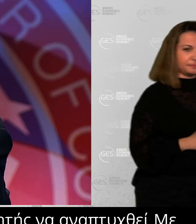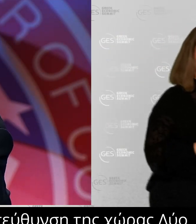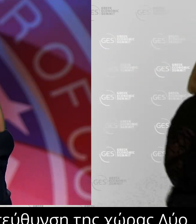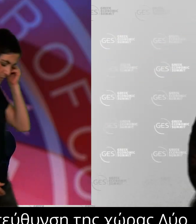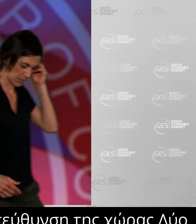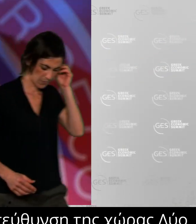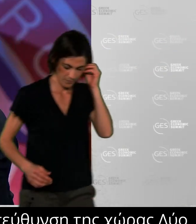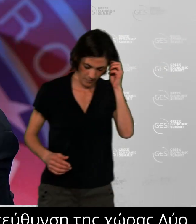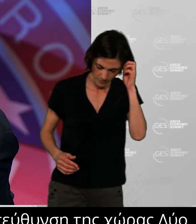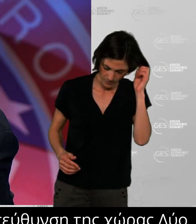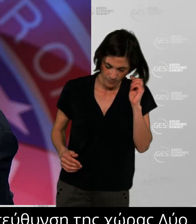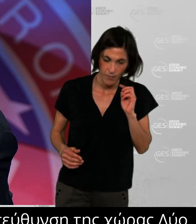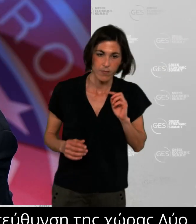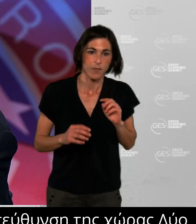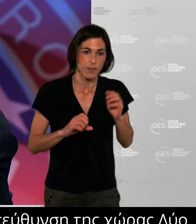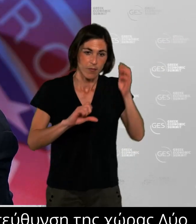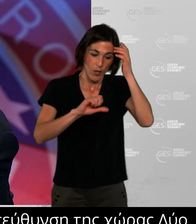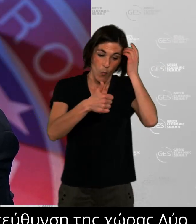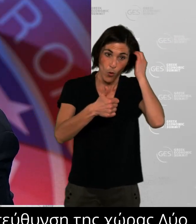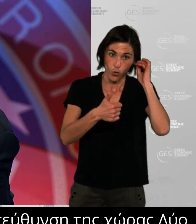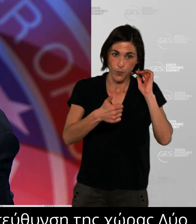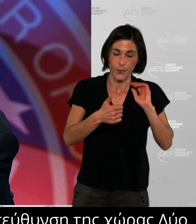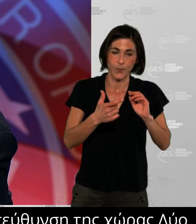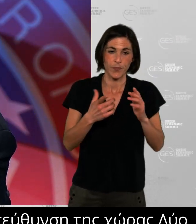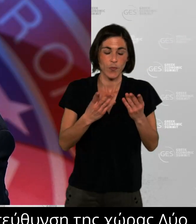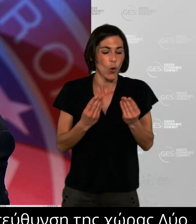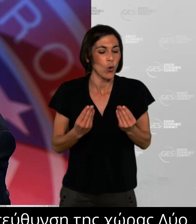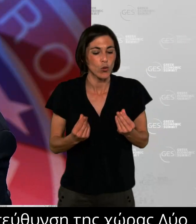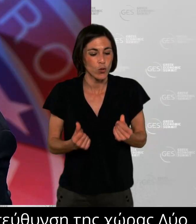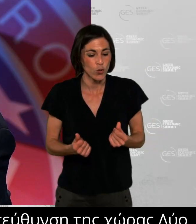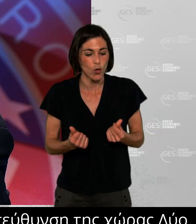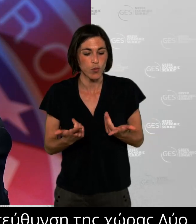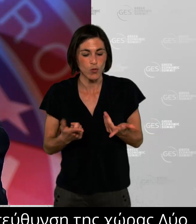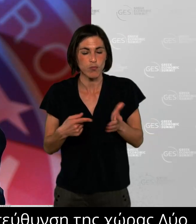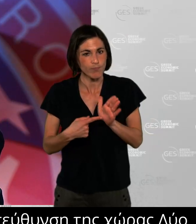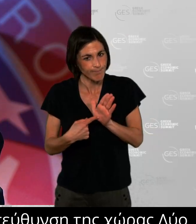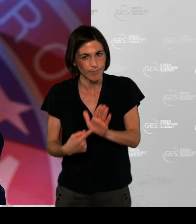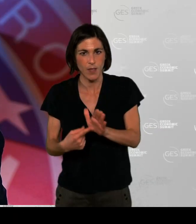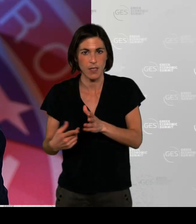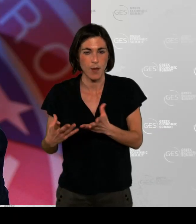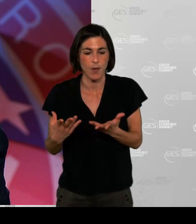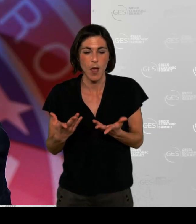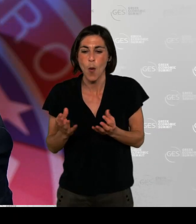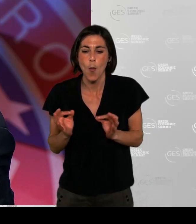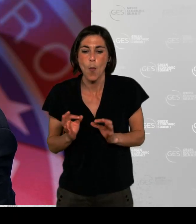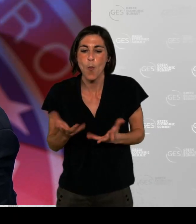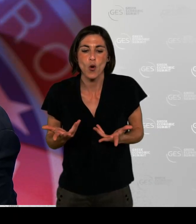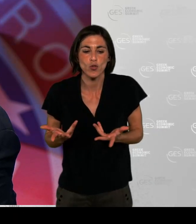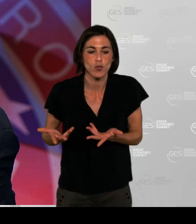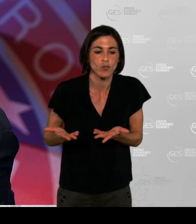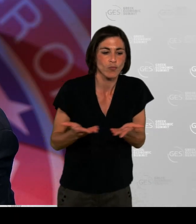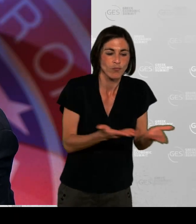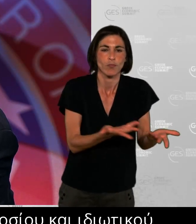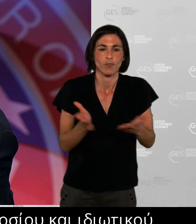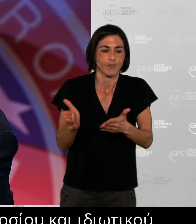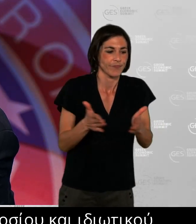the way for some public-private complementarity. We're very proud of the fact that at the American College of Greece now, we have